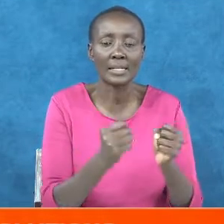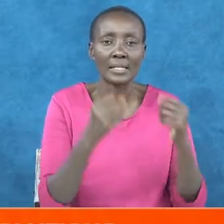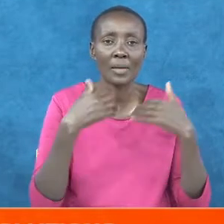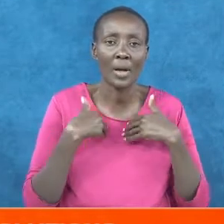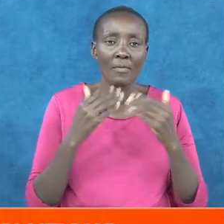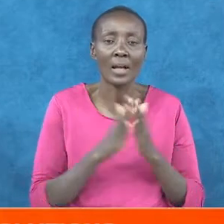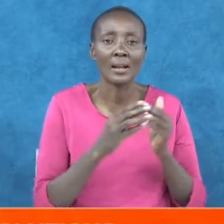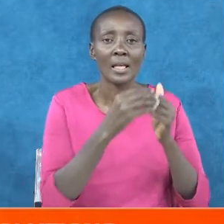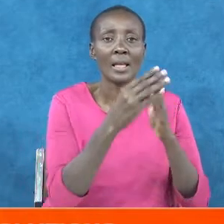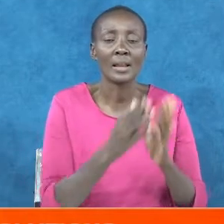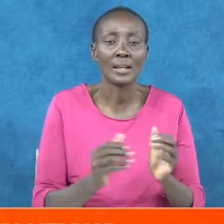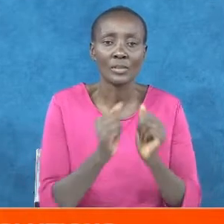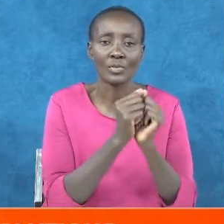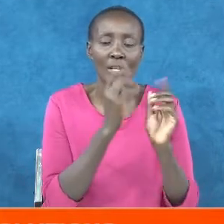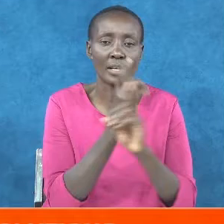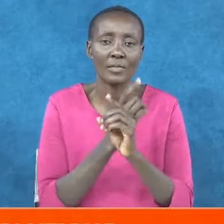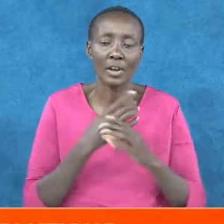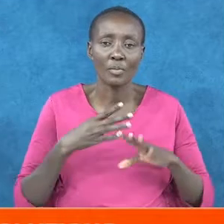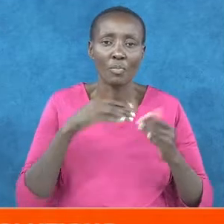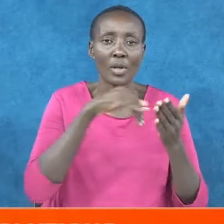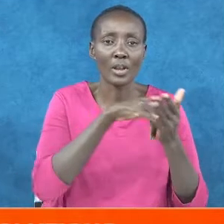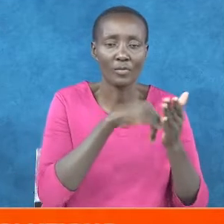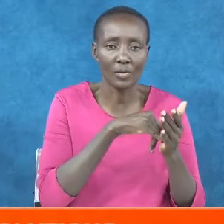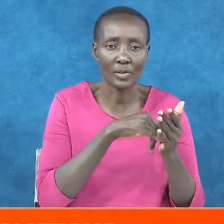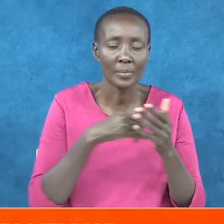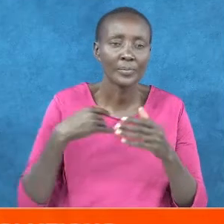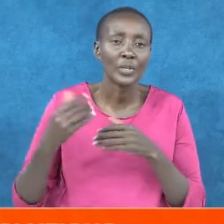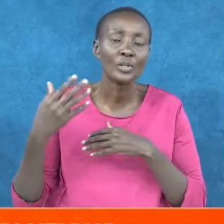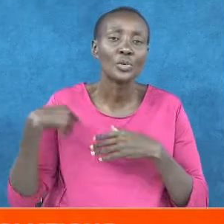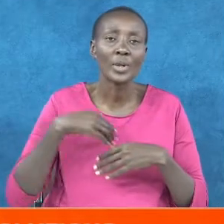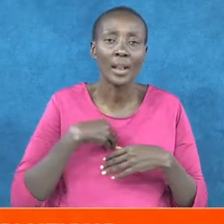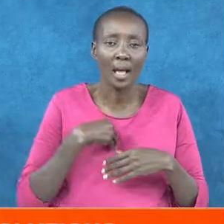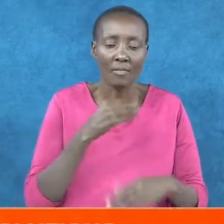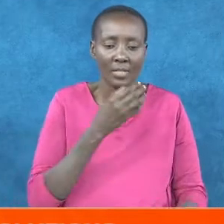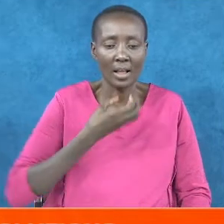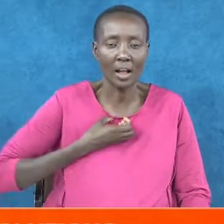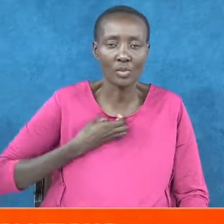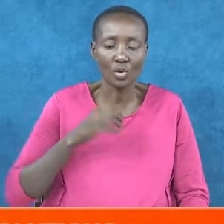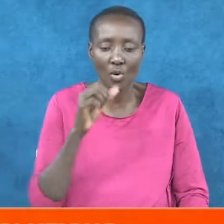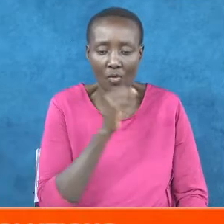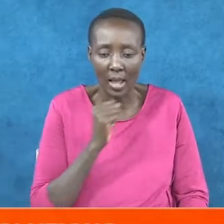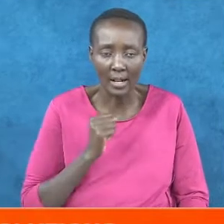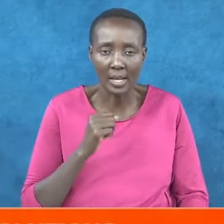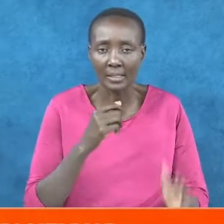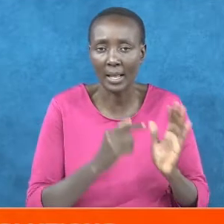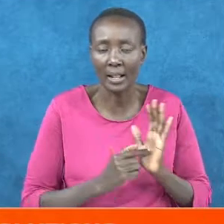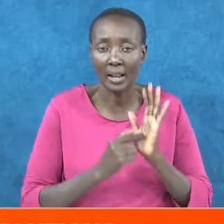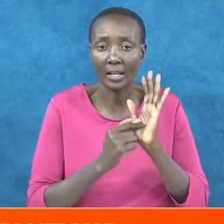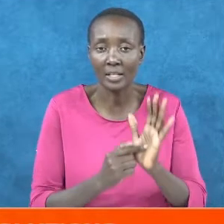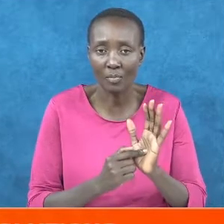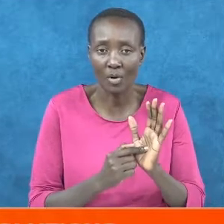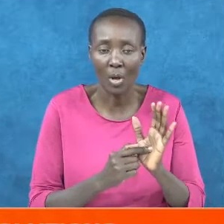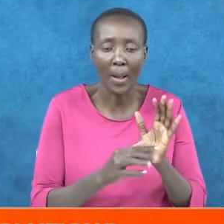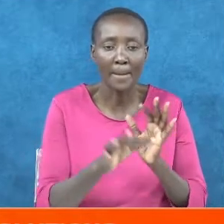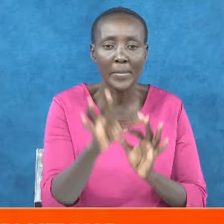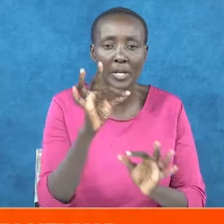had leaders, and we had different players in these structures. Yeah. So we used to have the Council of Elders, for example, who would be drawn from